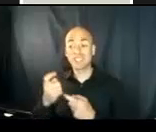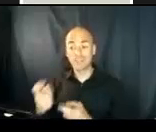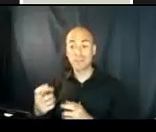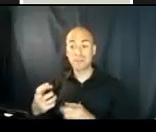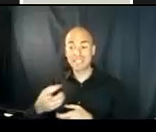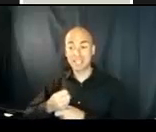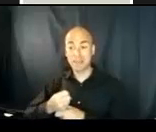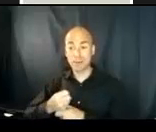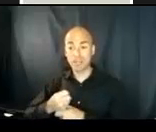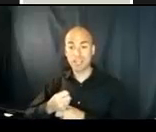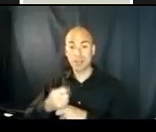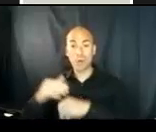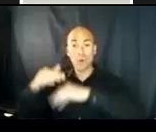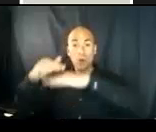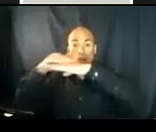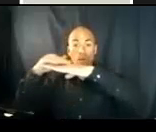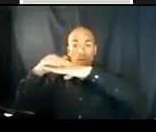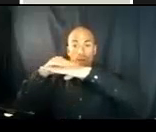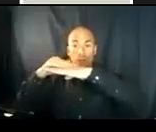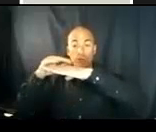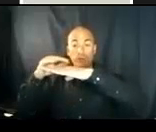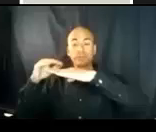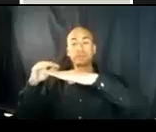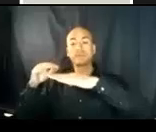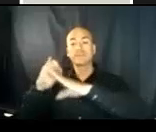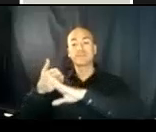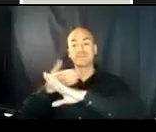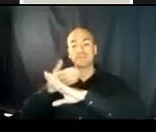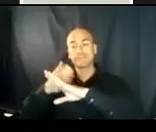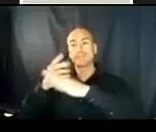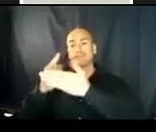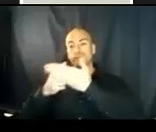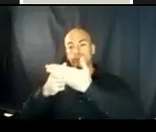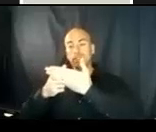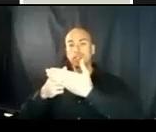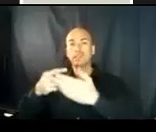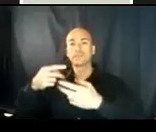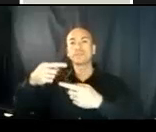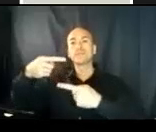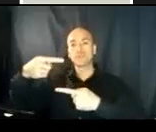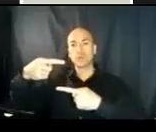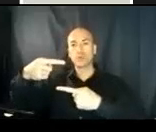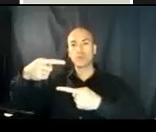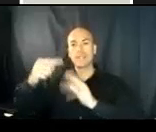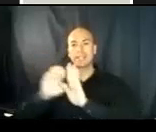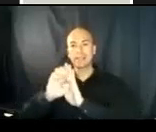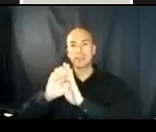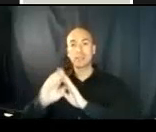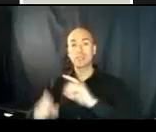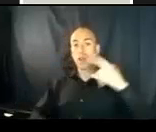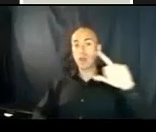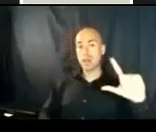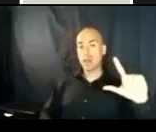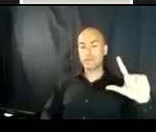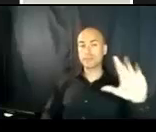an overview page and a summary page. So I'm giving you two examples here. Let's talk about the one on the left. This